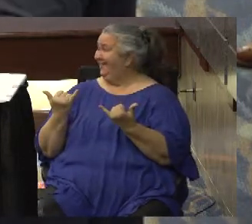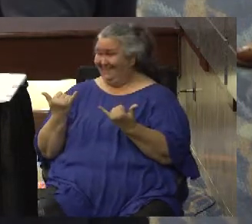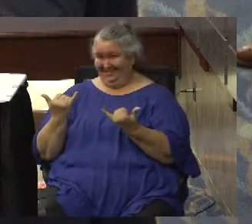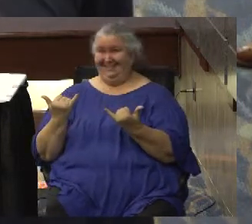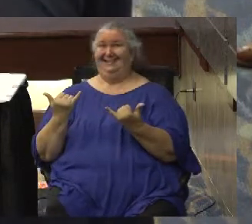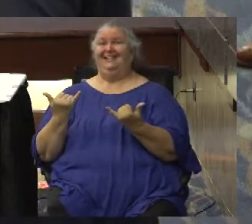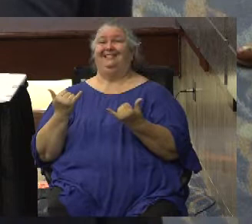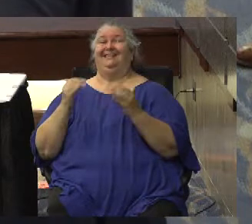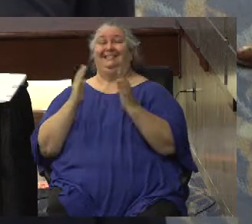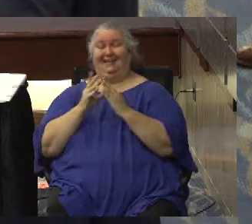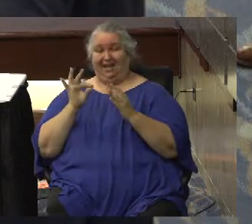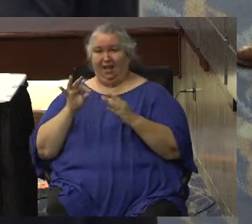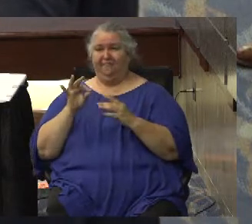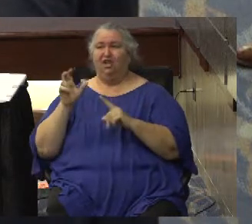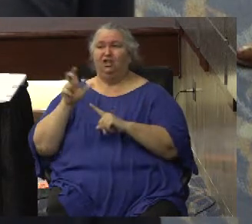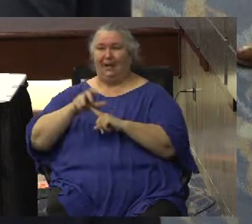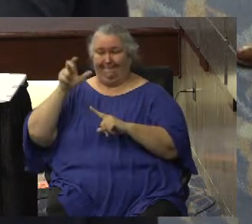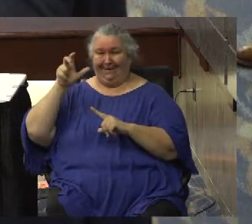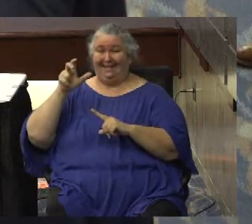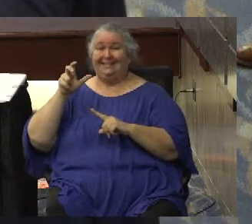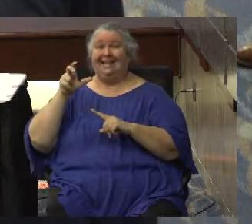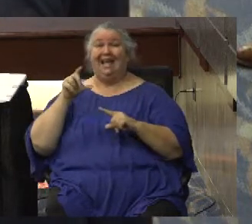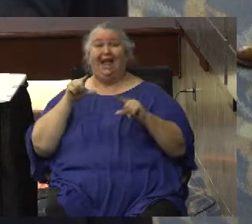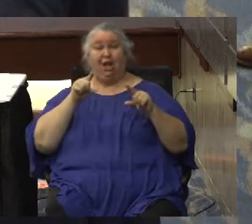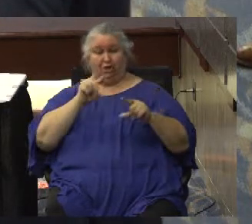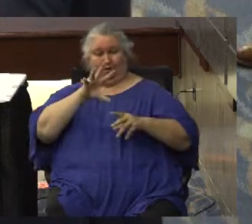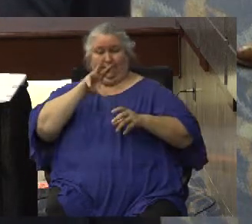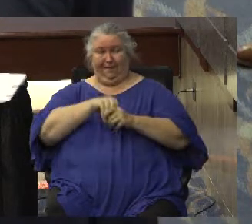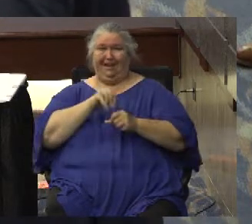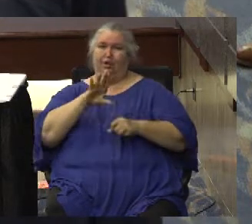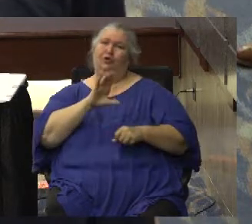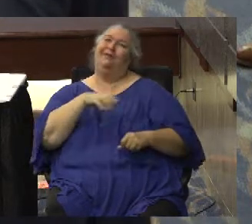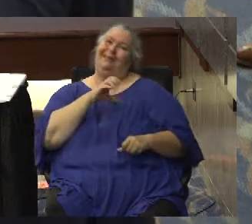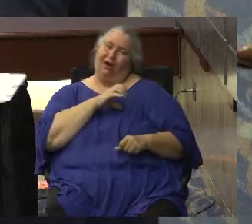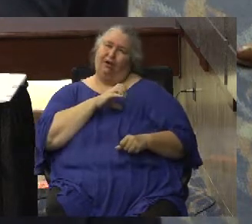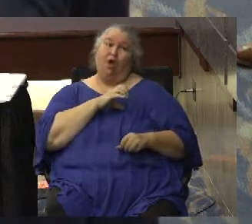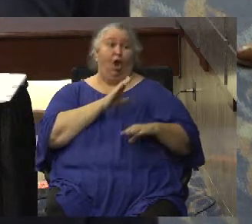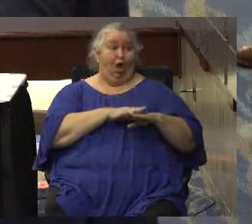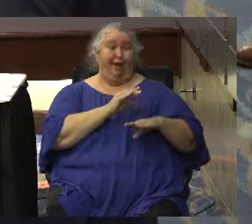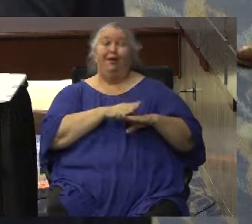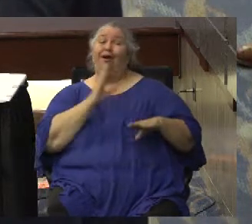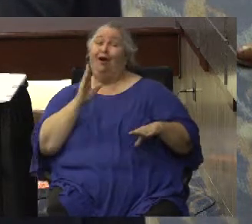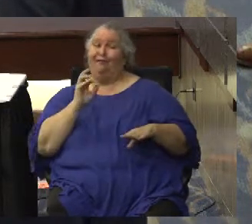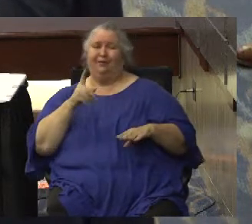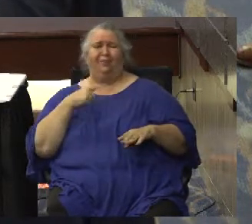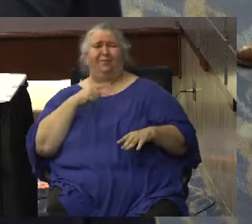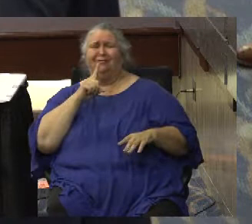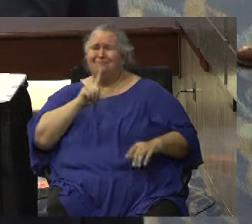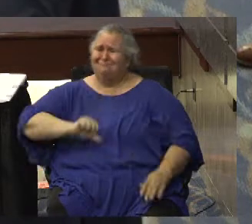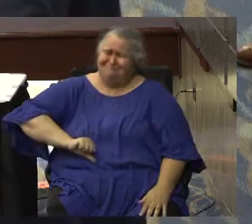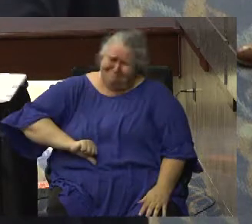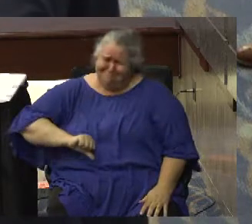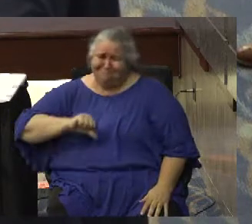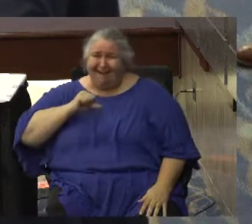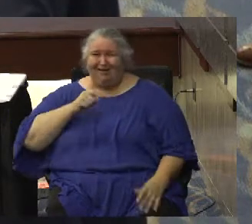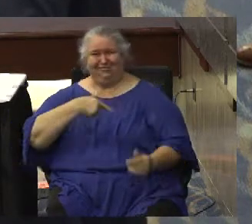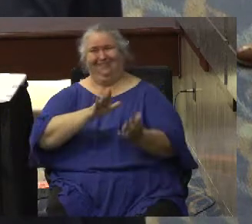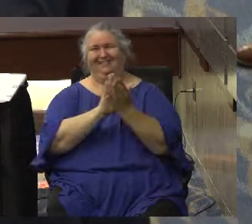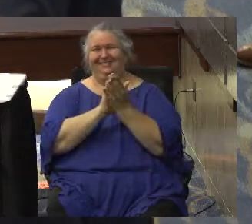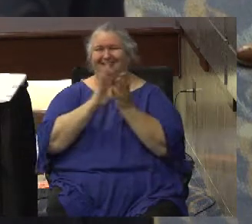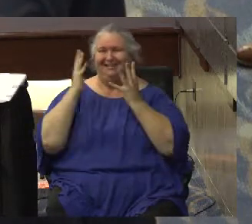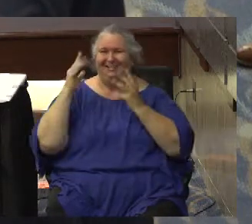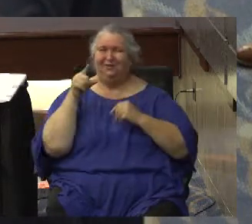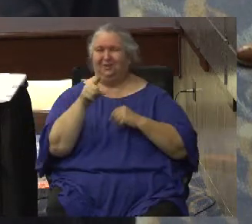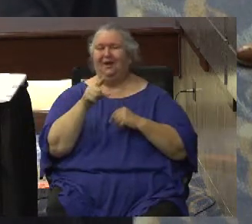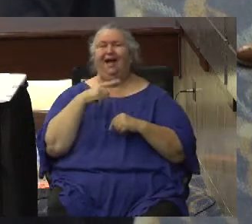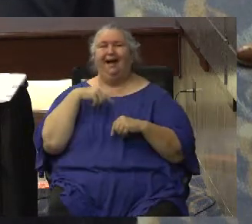a city of champions, and you embody that in your character on and off the track, and we are so proud to cheer you on with all you're doing.